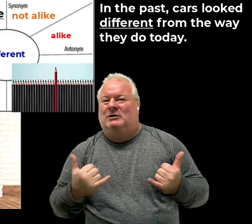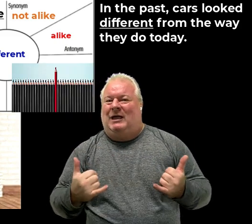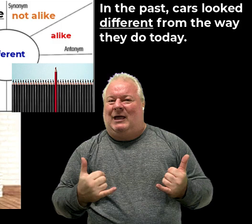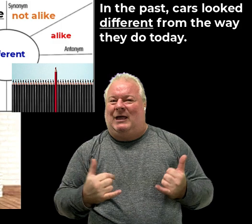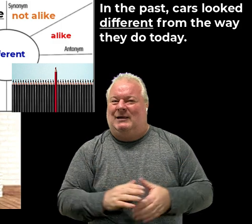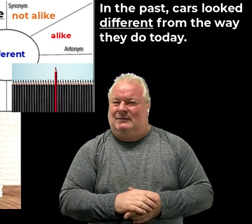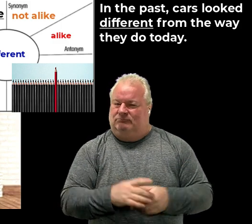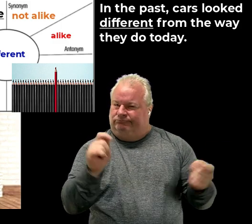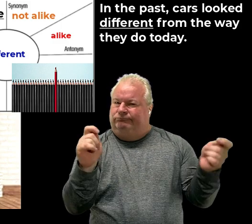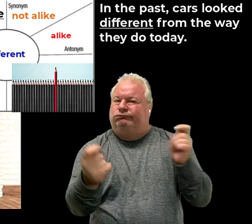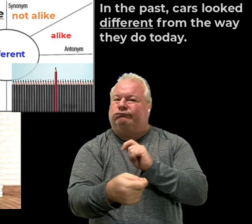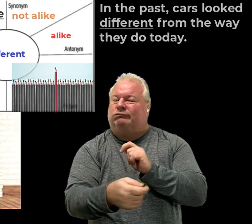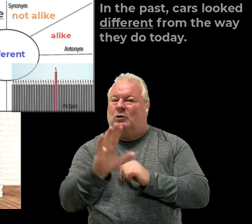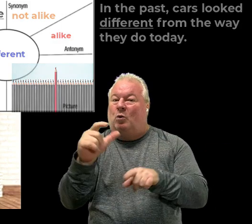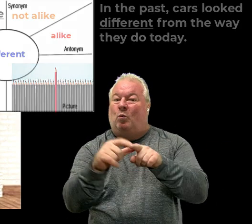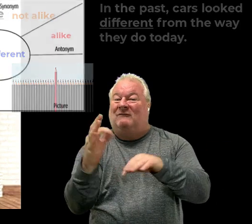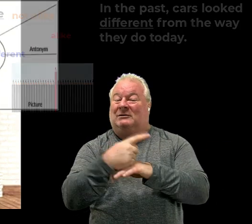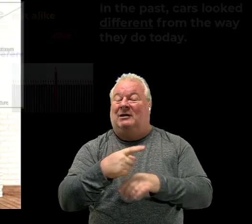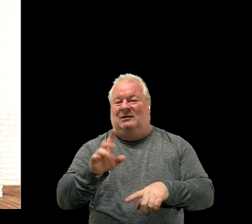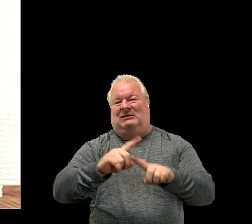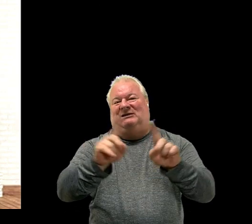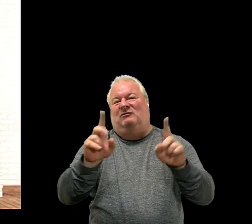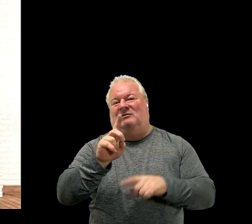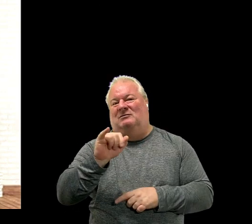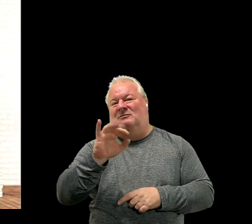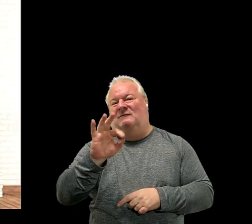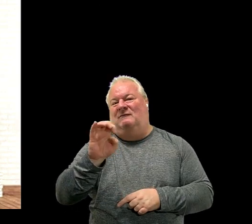The word of the day, different.